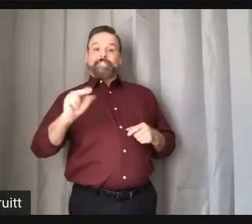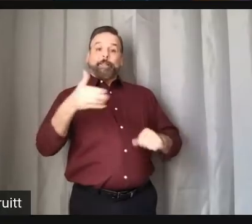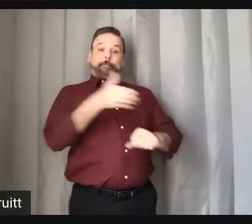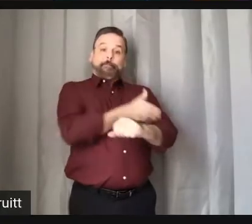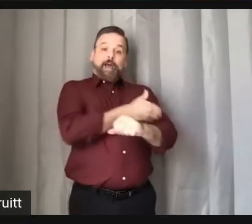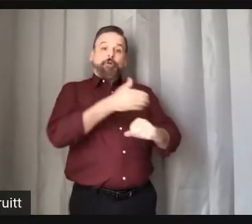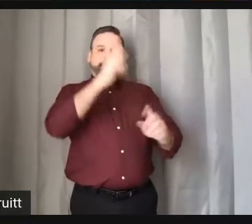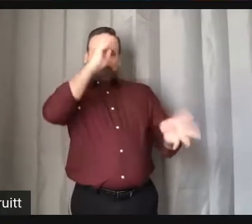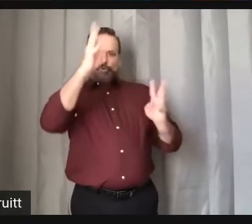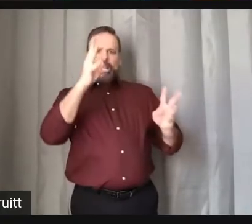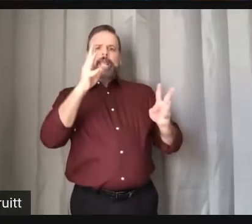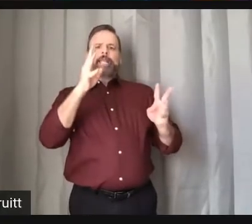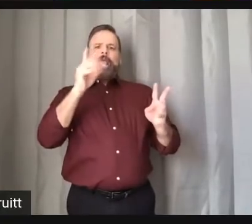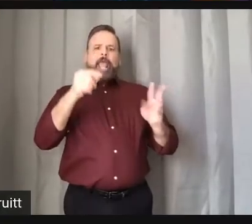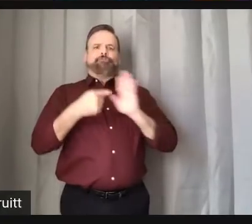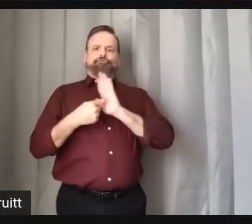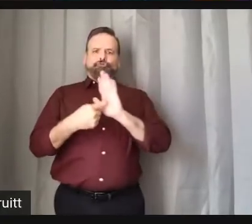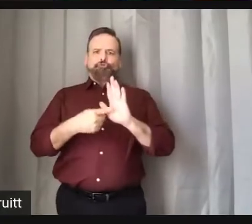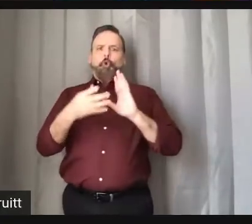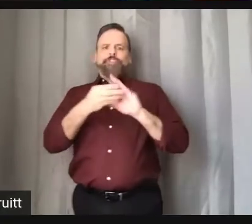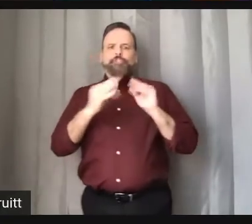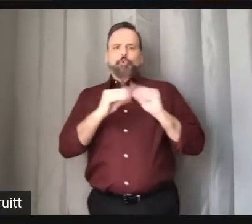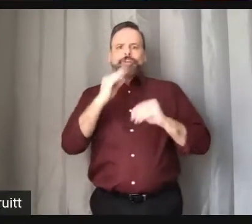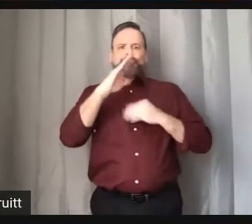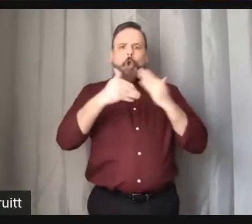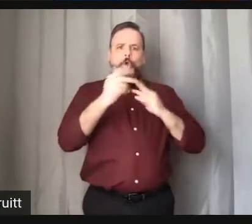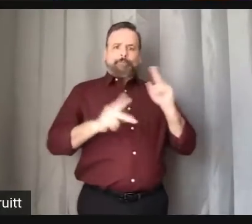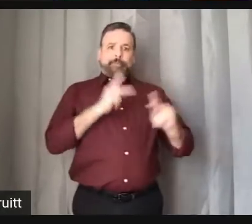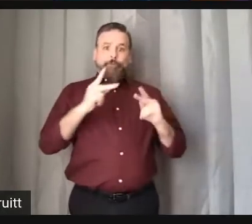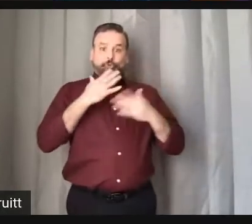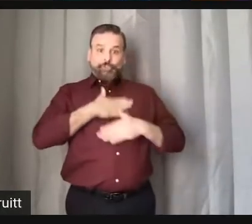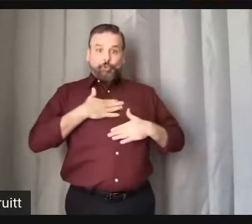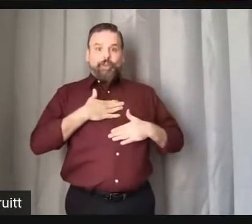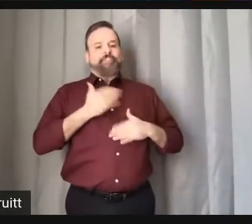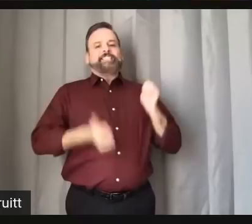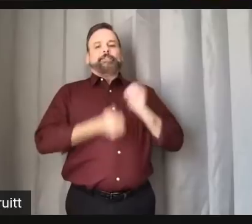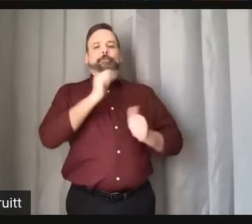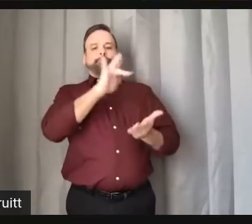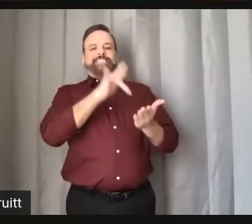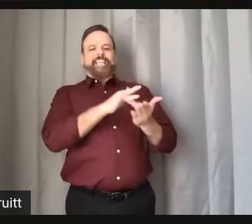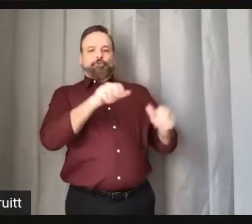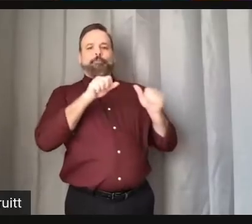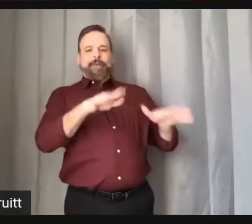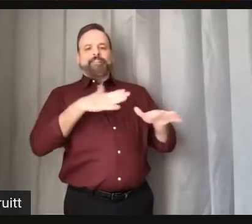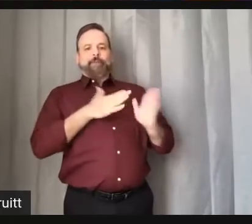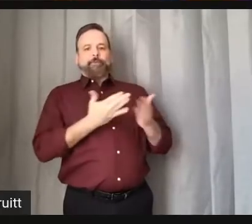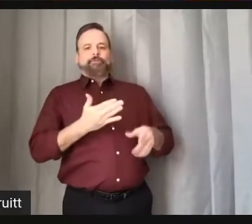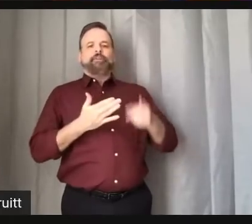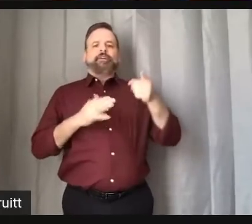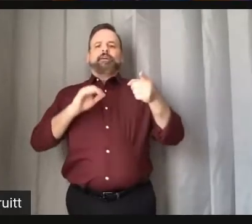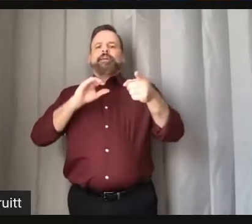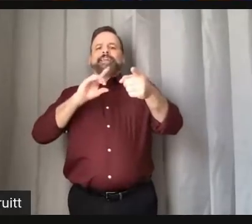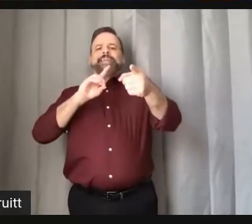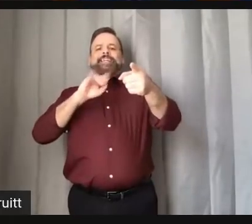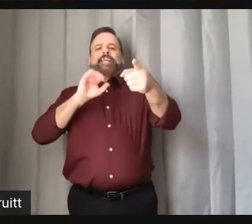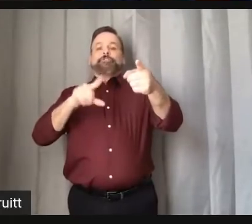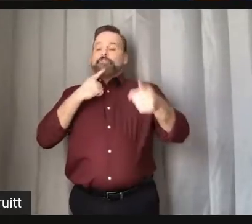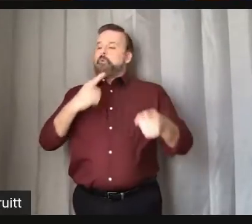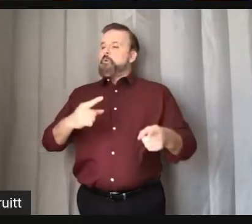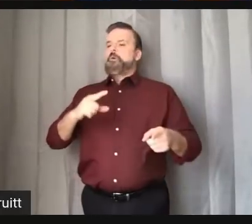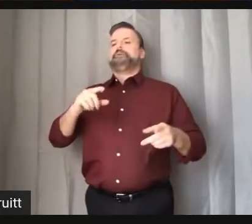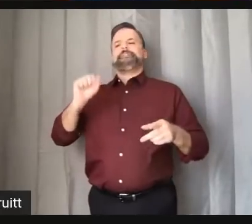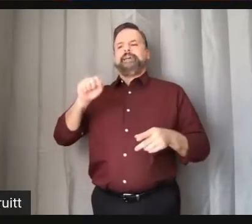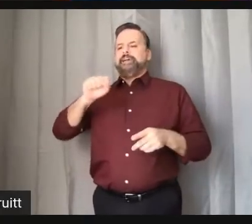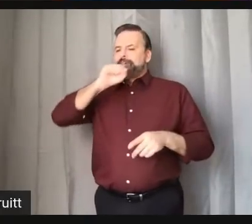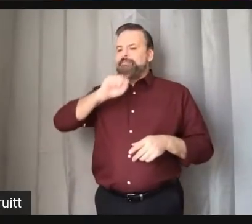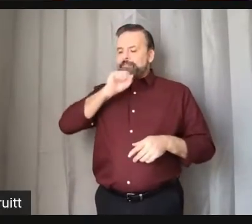everyone to enjoy, I think that's probably the most central magic in this book. Mm. Yeah, I love that. I love that part about the book too.